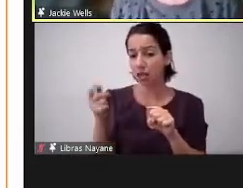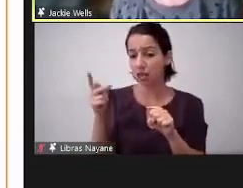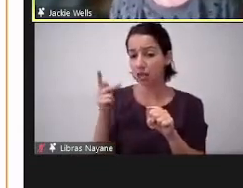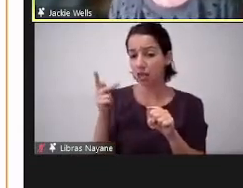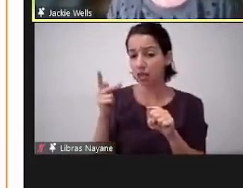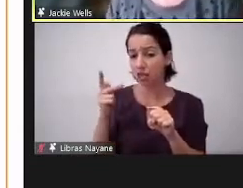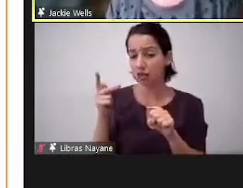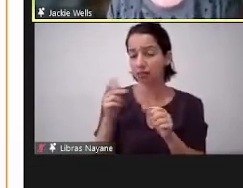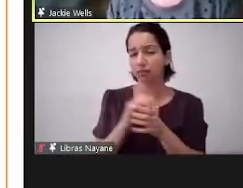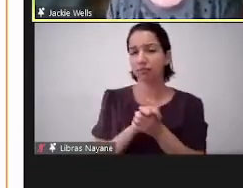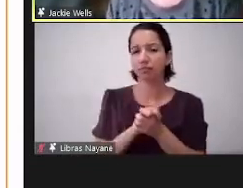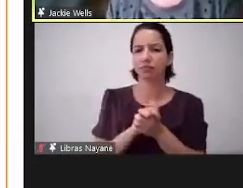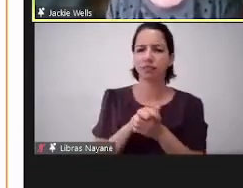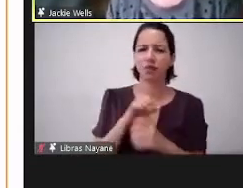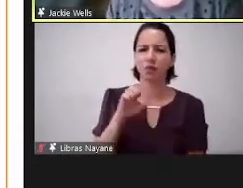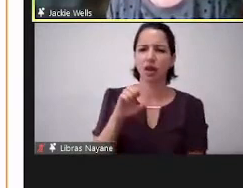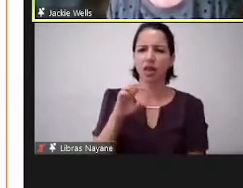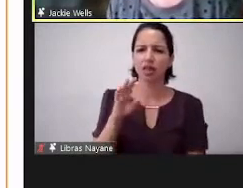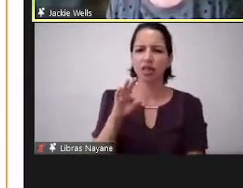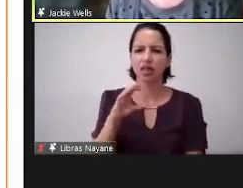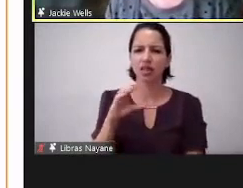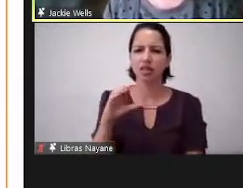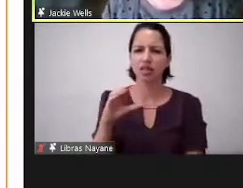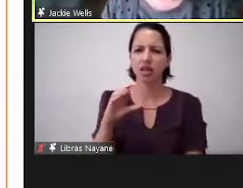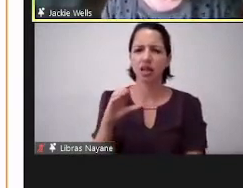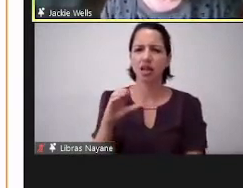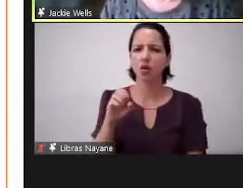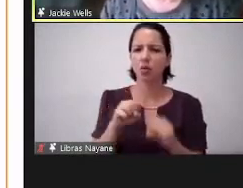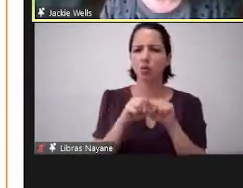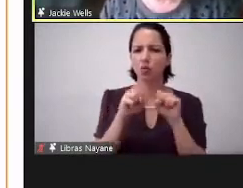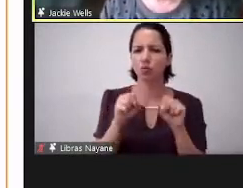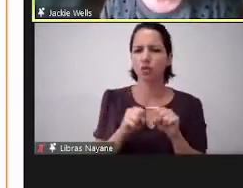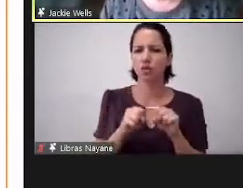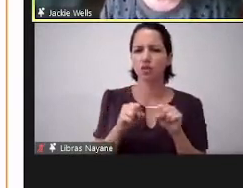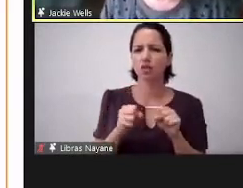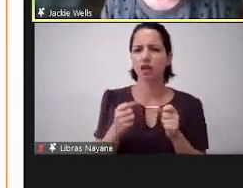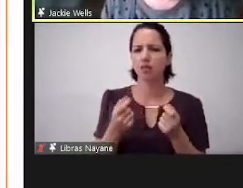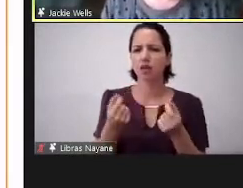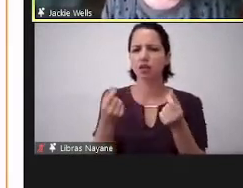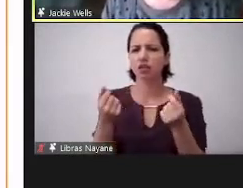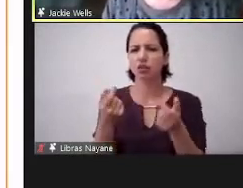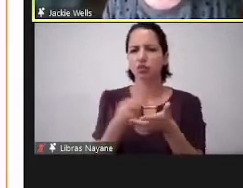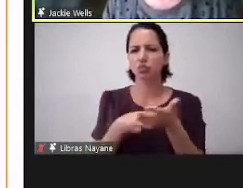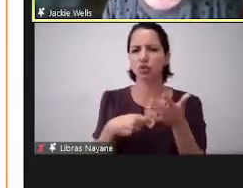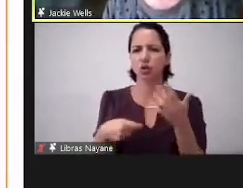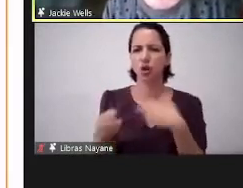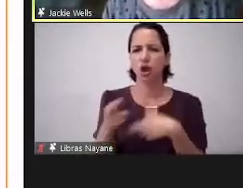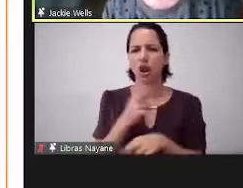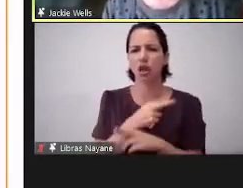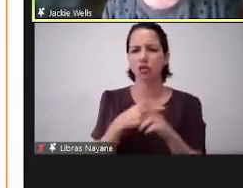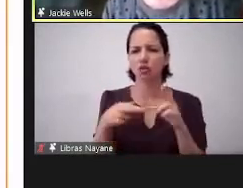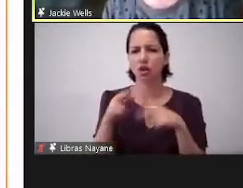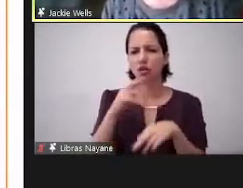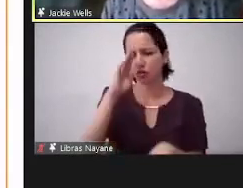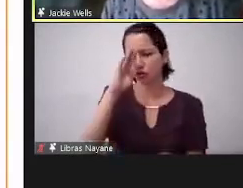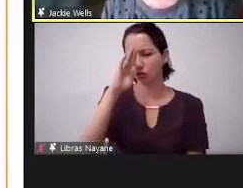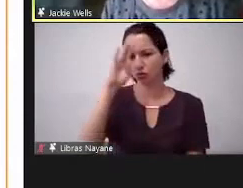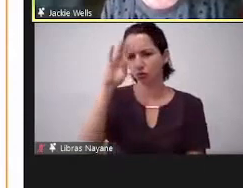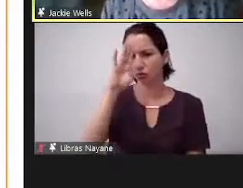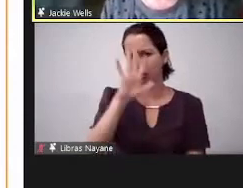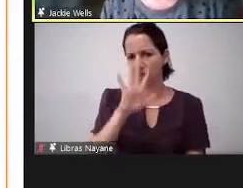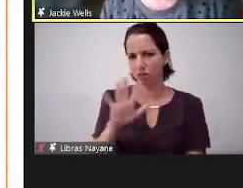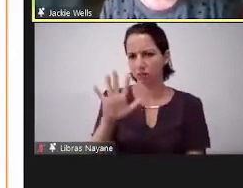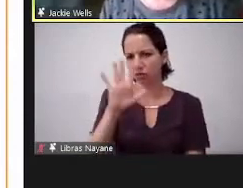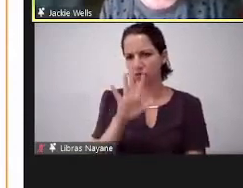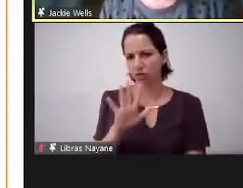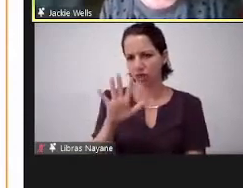the OECD principles, general principles of taxation, and particularly how they're implied in the